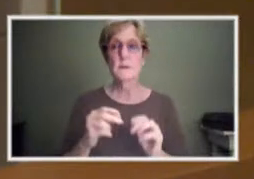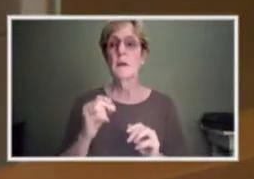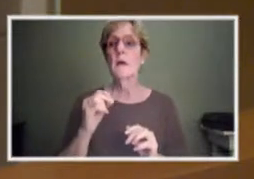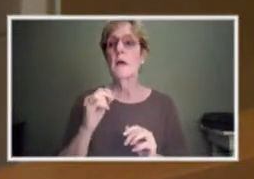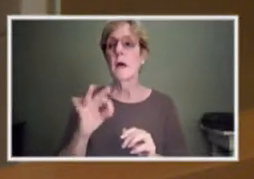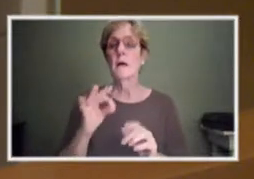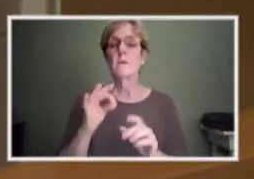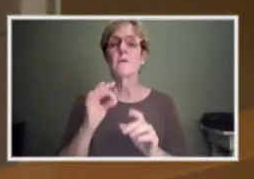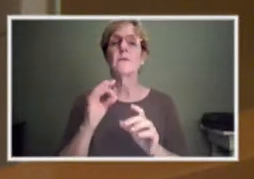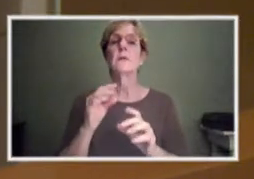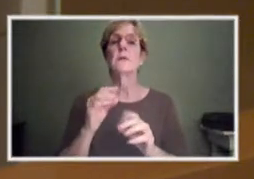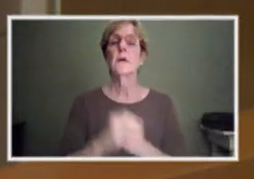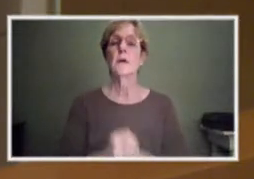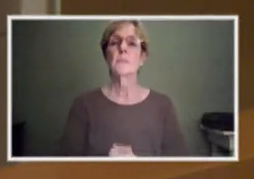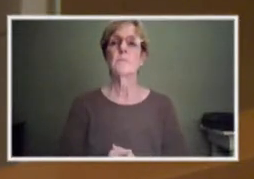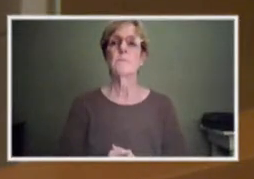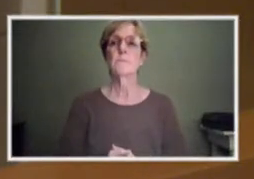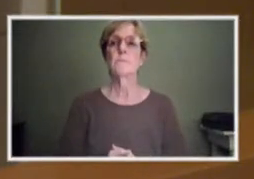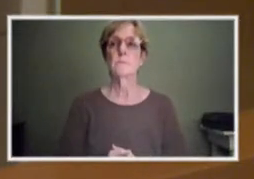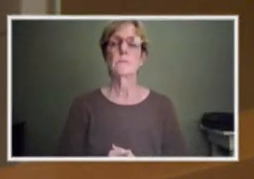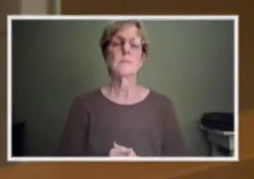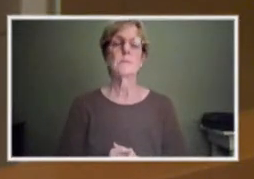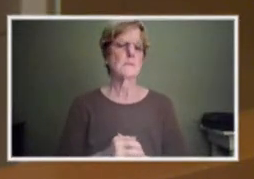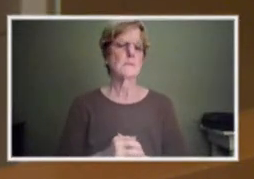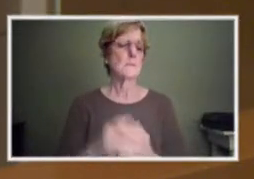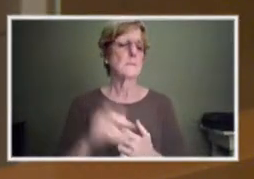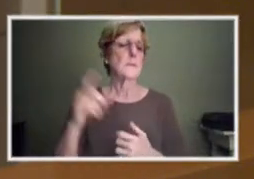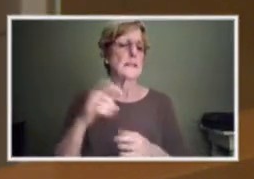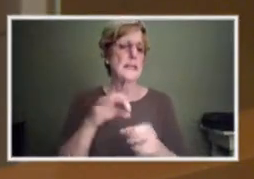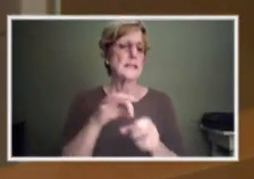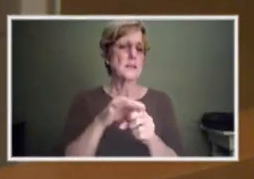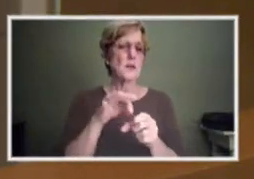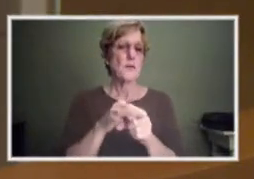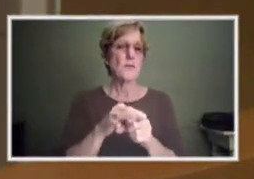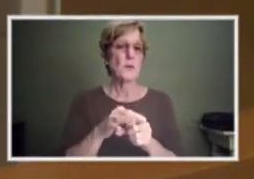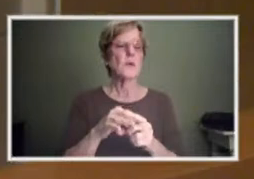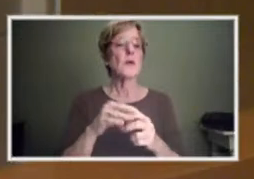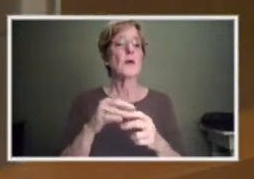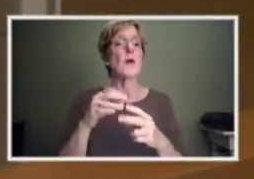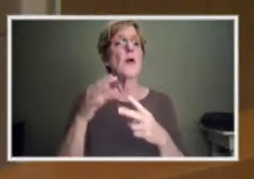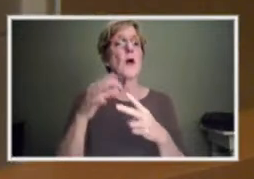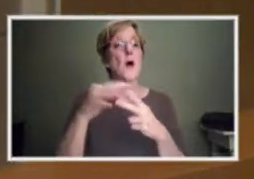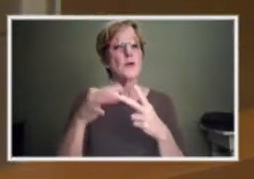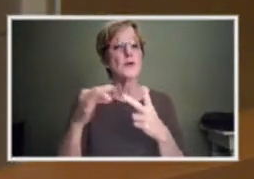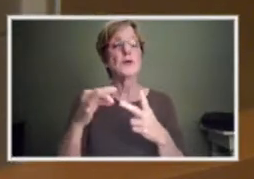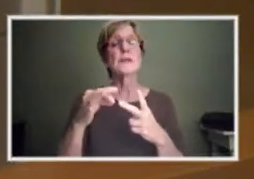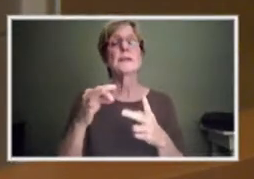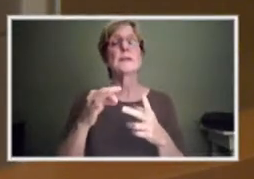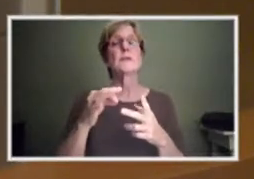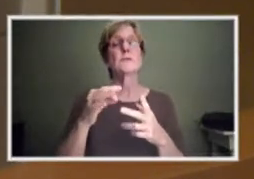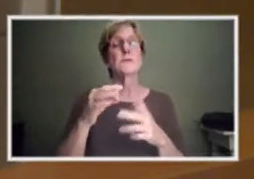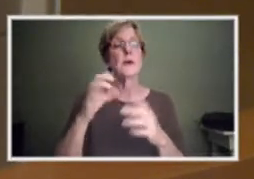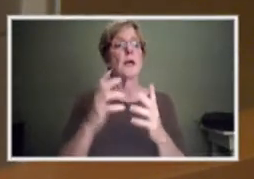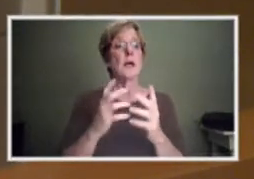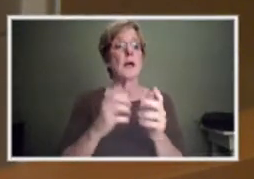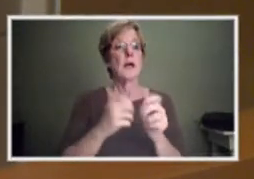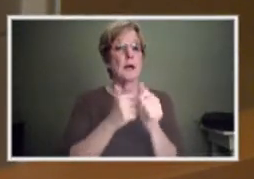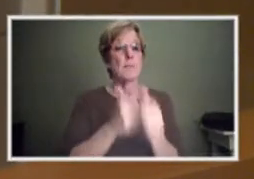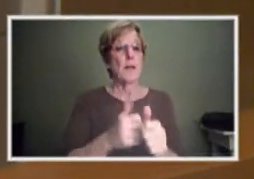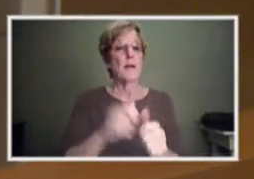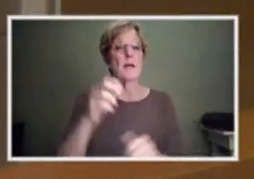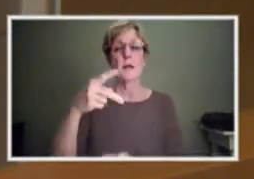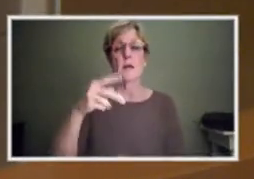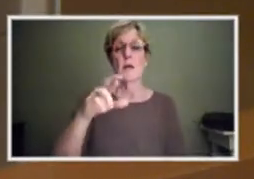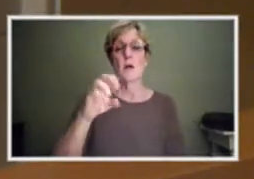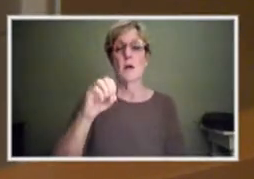making the necessary vote, the Alternative Compliance Review Committee, Priscilla Ash